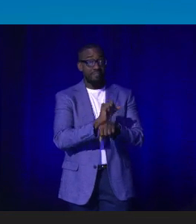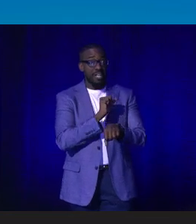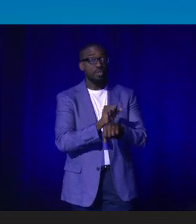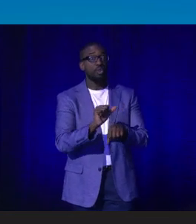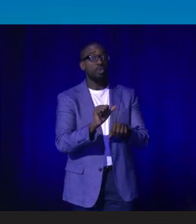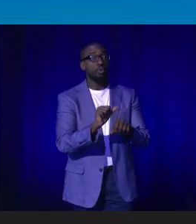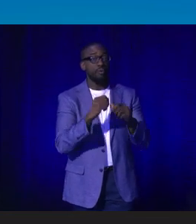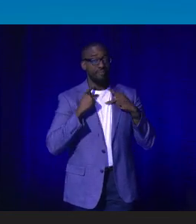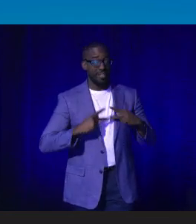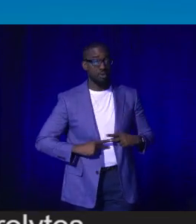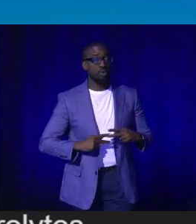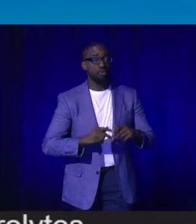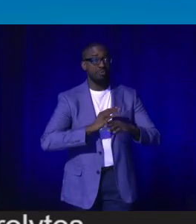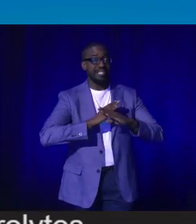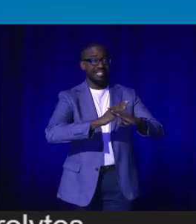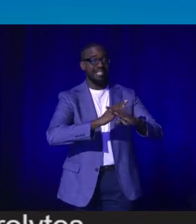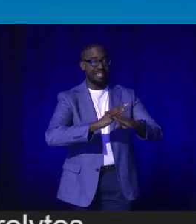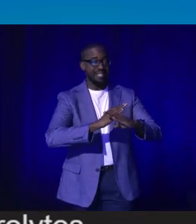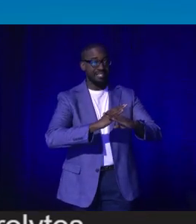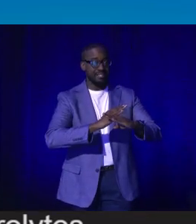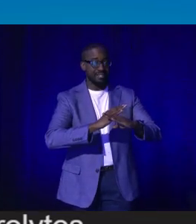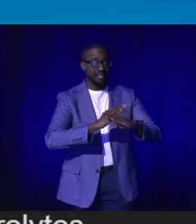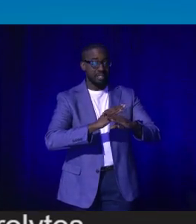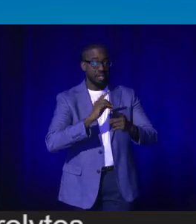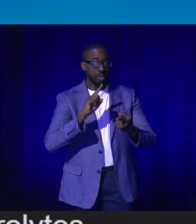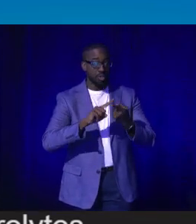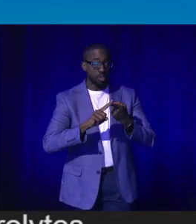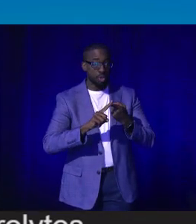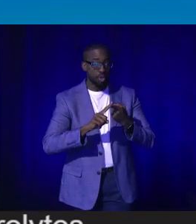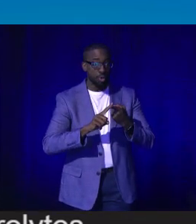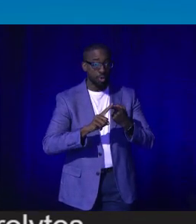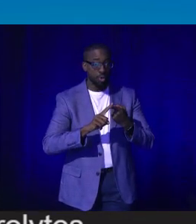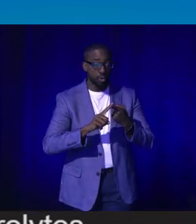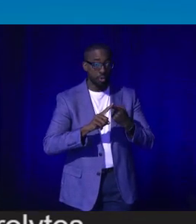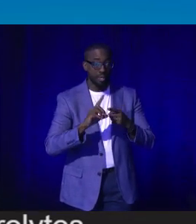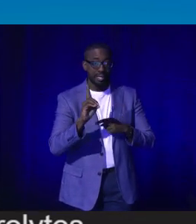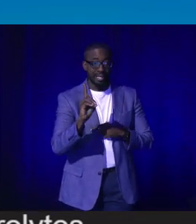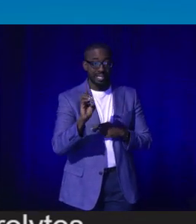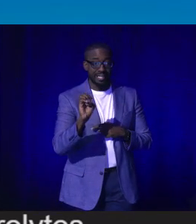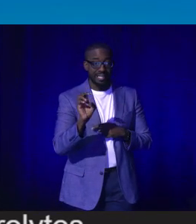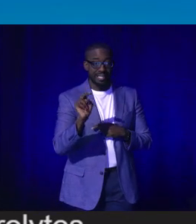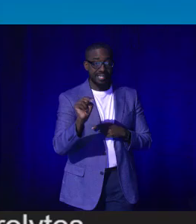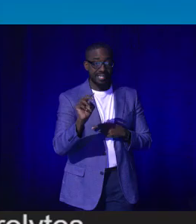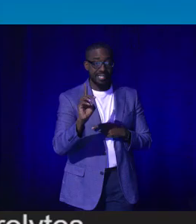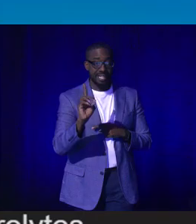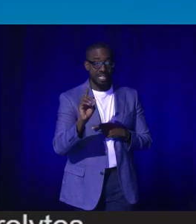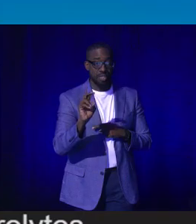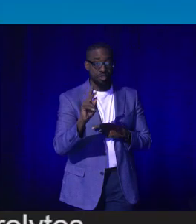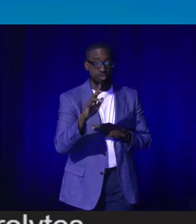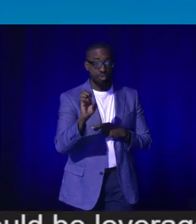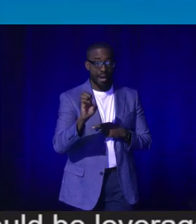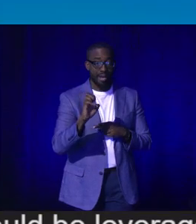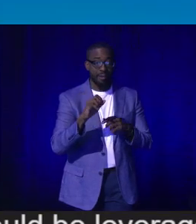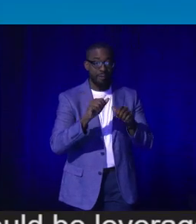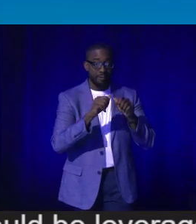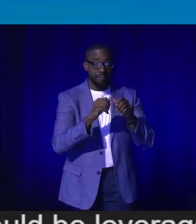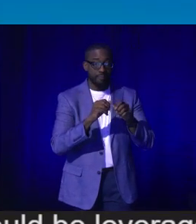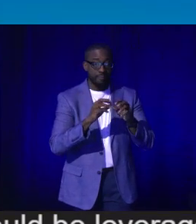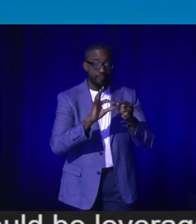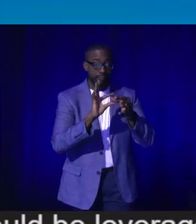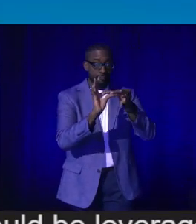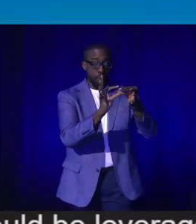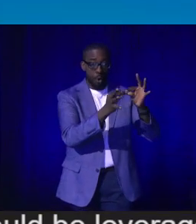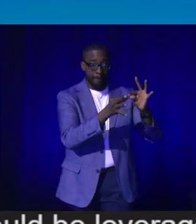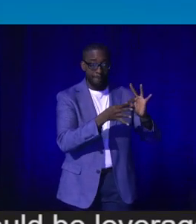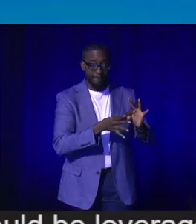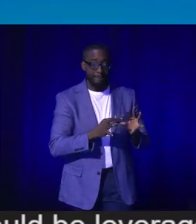leveraged to kind of make a more resistant battery, or if, I guess I'm just imagining like a dendrite growing through a solid